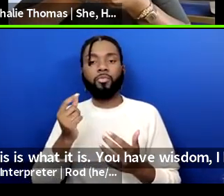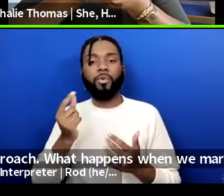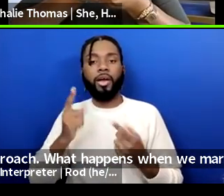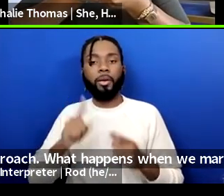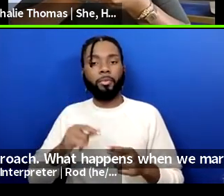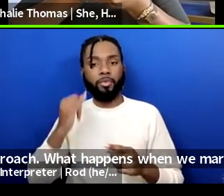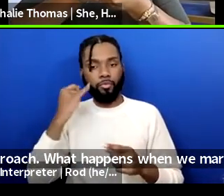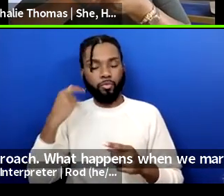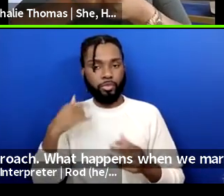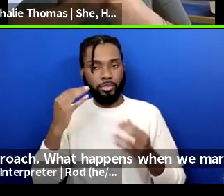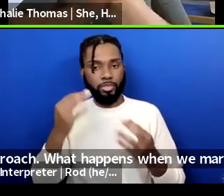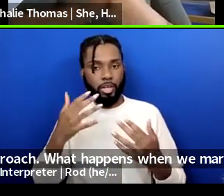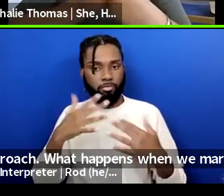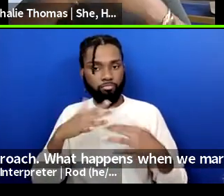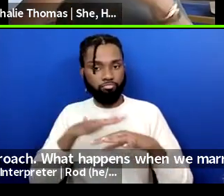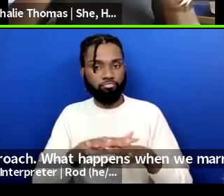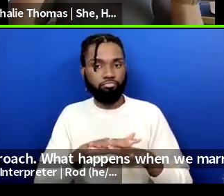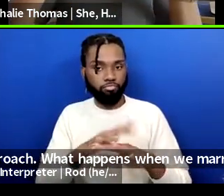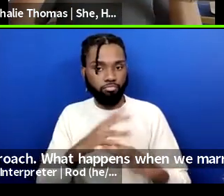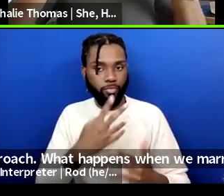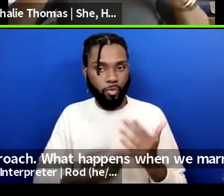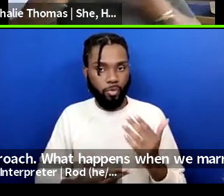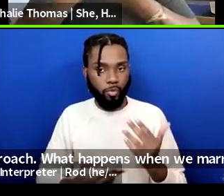two? Right? Like